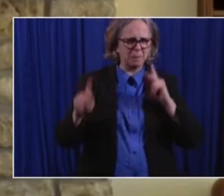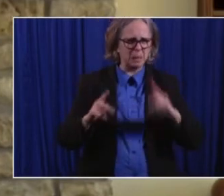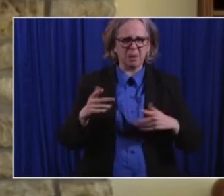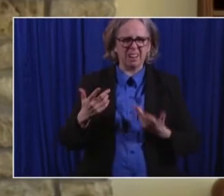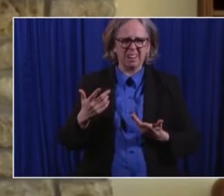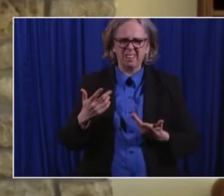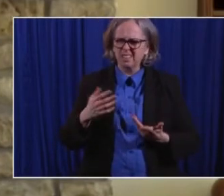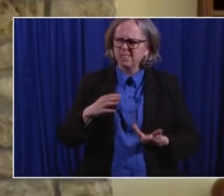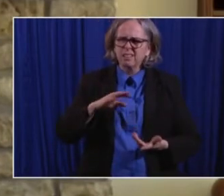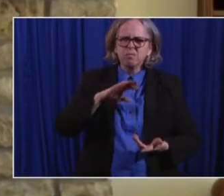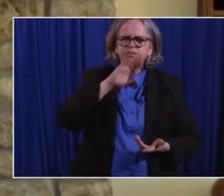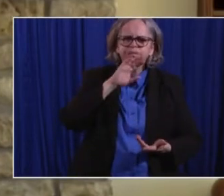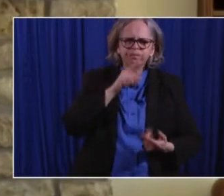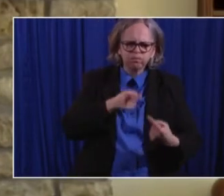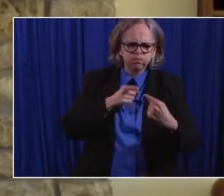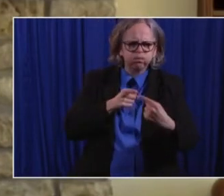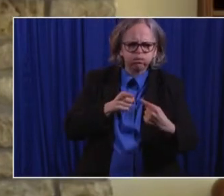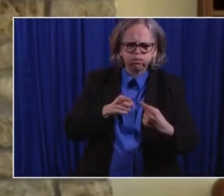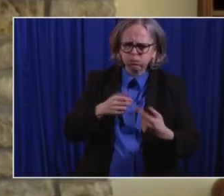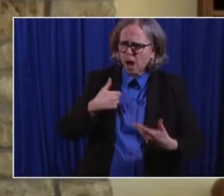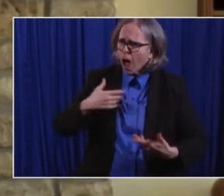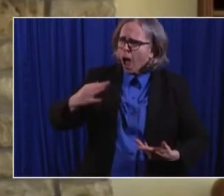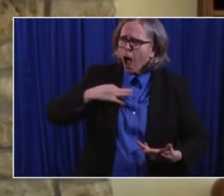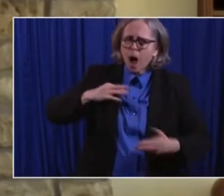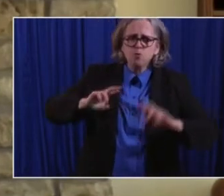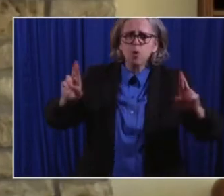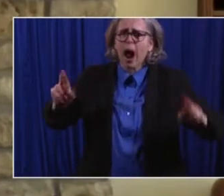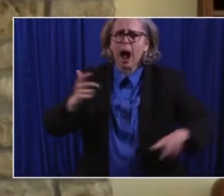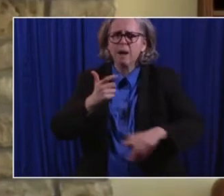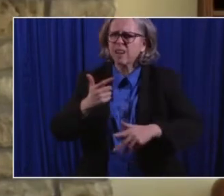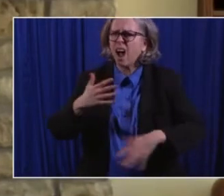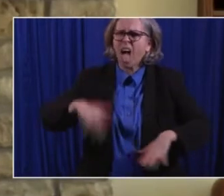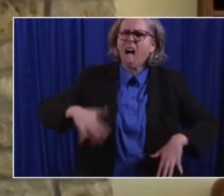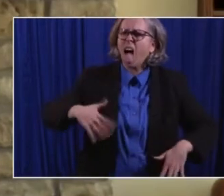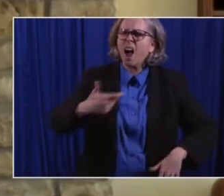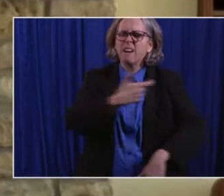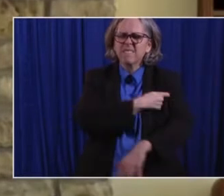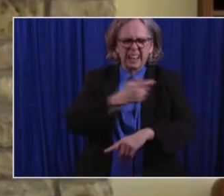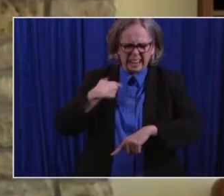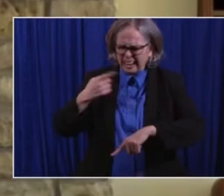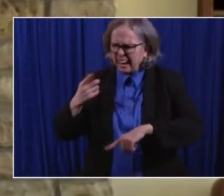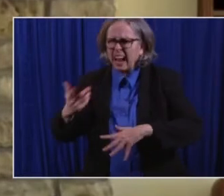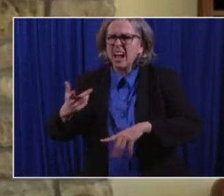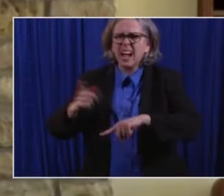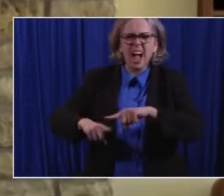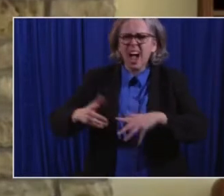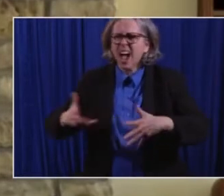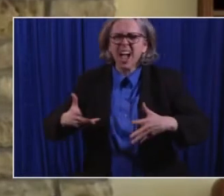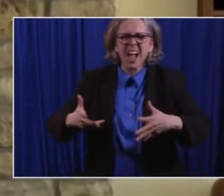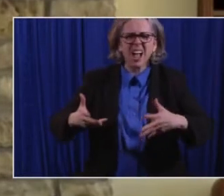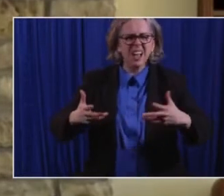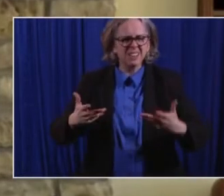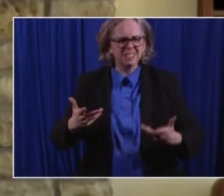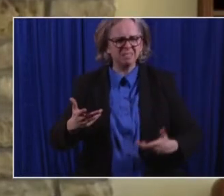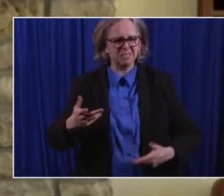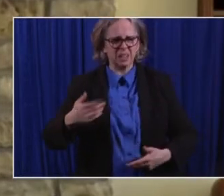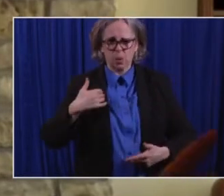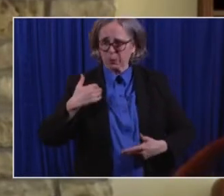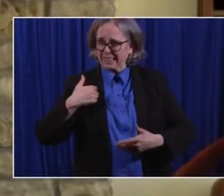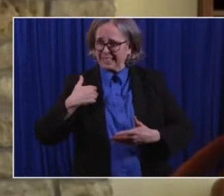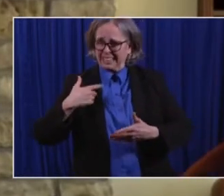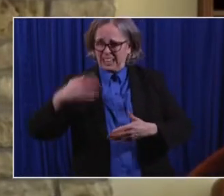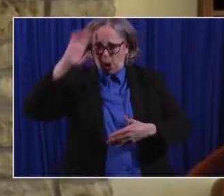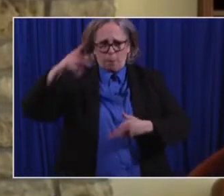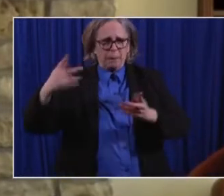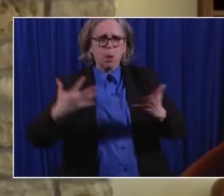shot, even if they are eligible. There's been a lot more demand than there has been supply. And I'm